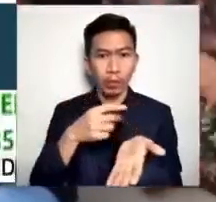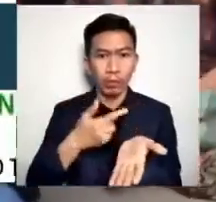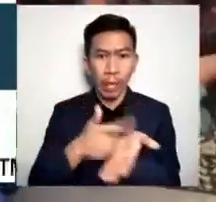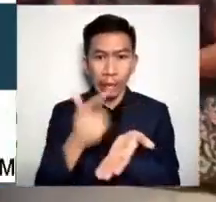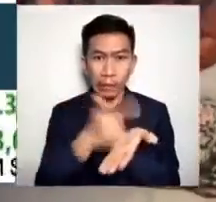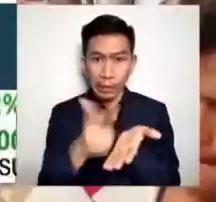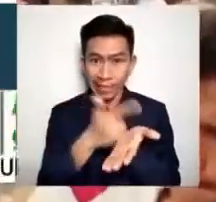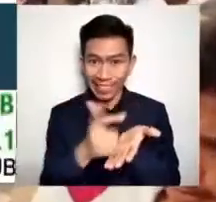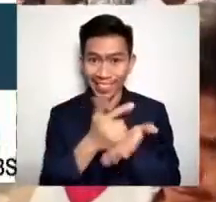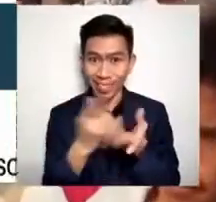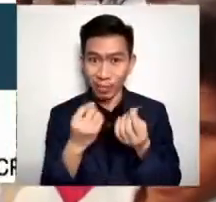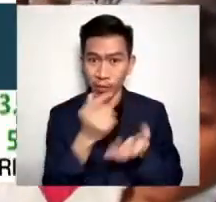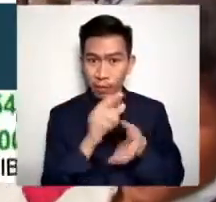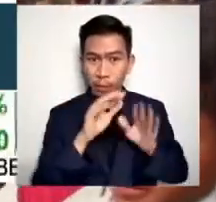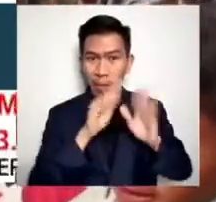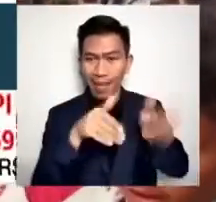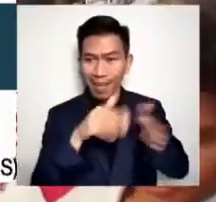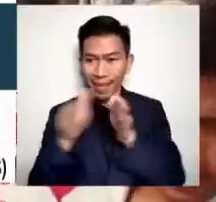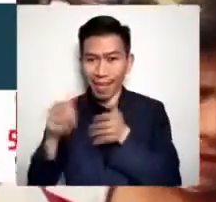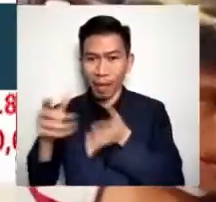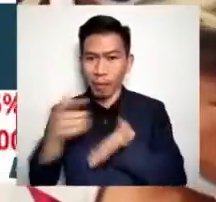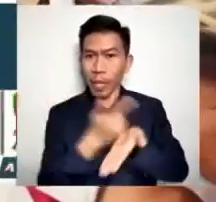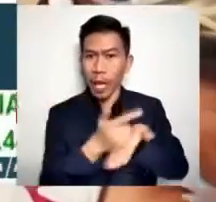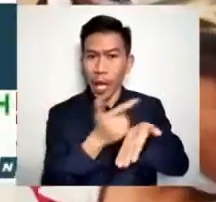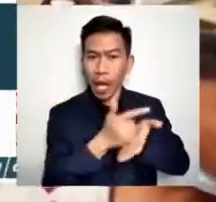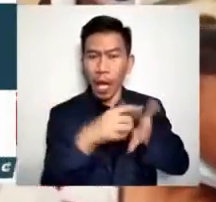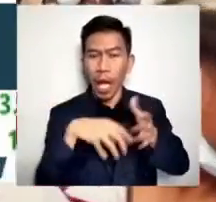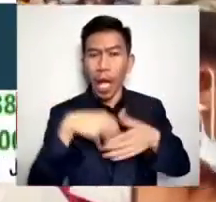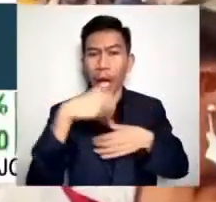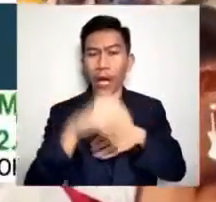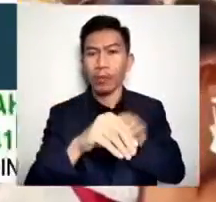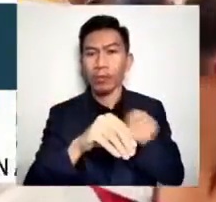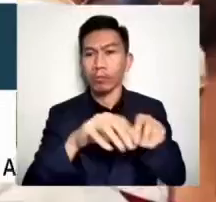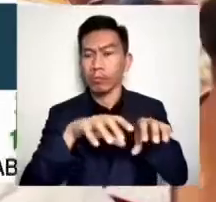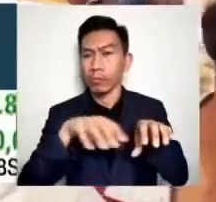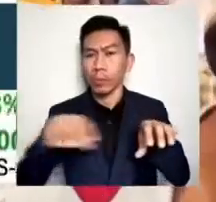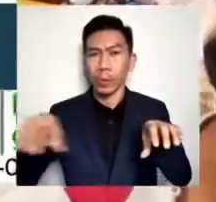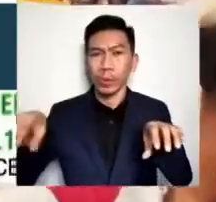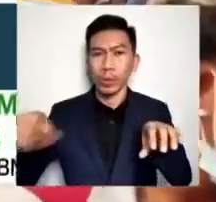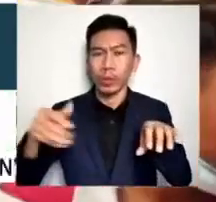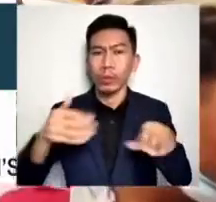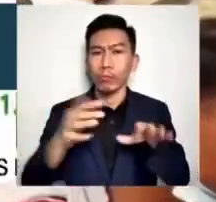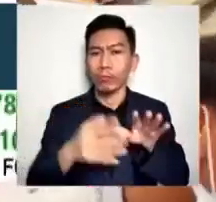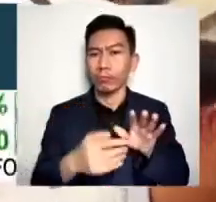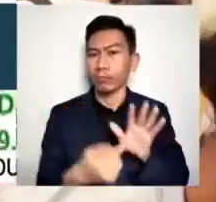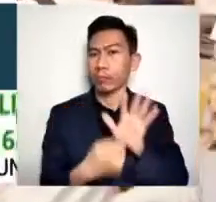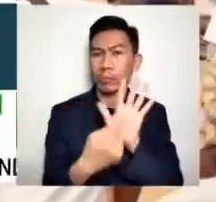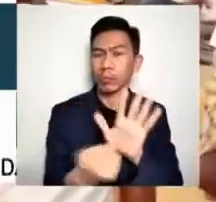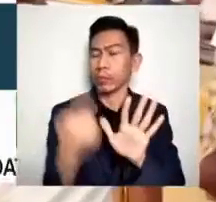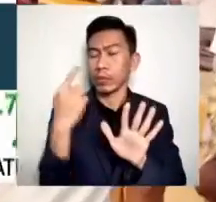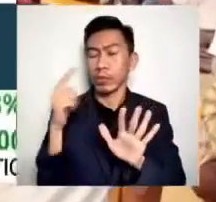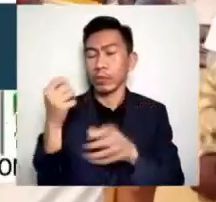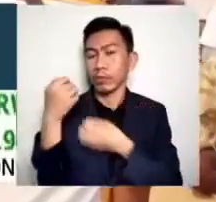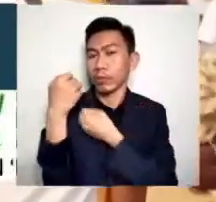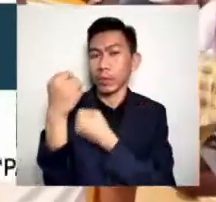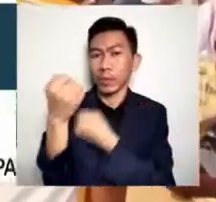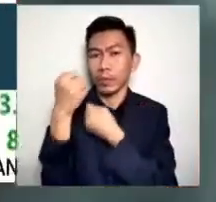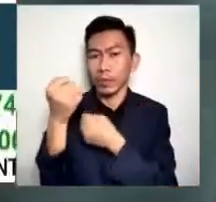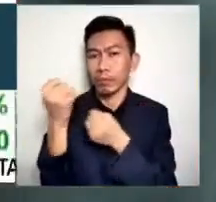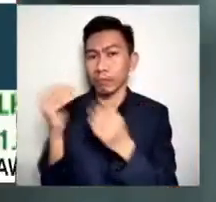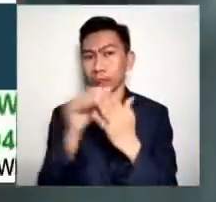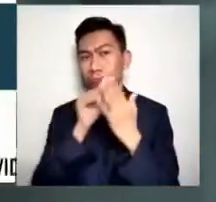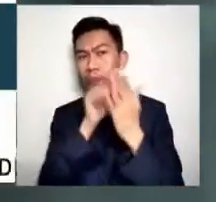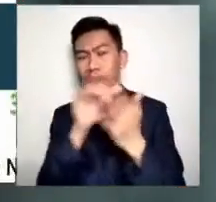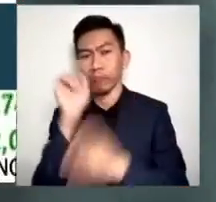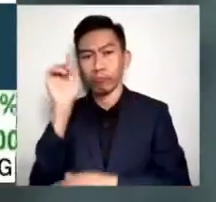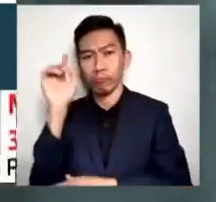their households on the streets. Mm-hmm. So people are coming up with creative ways to safely protest against the regime. And